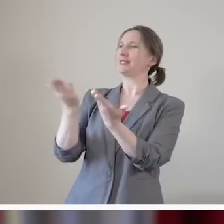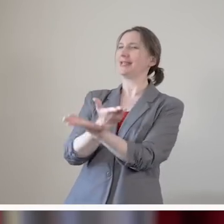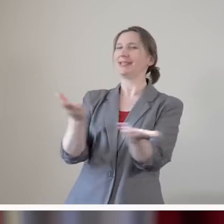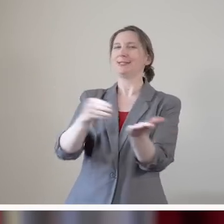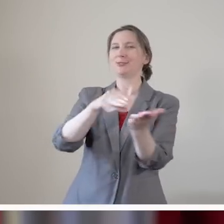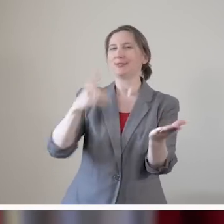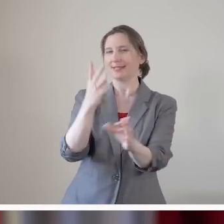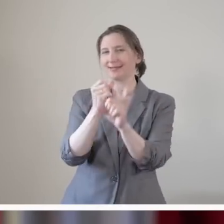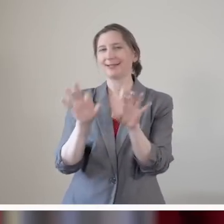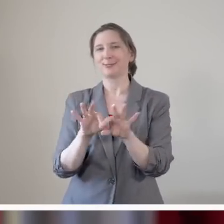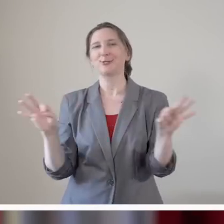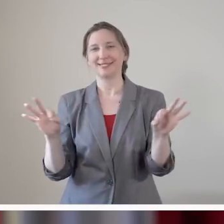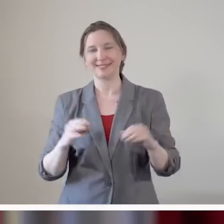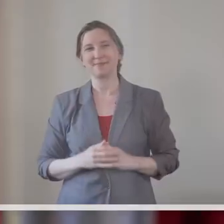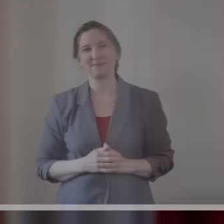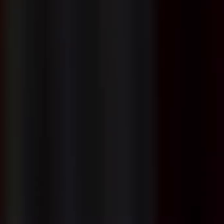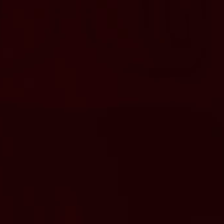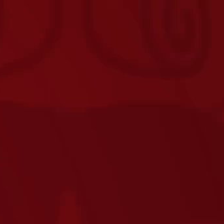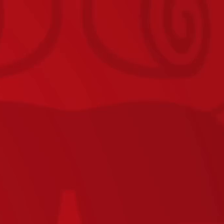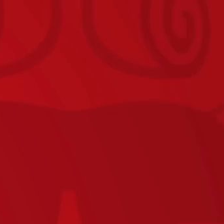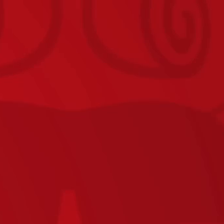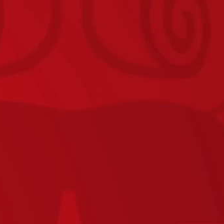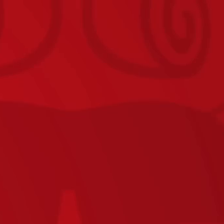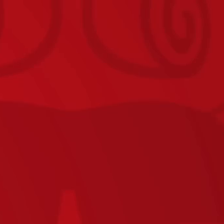I present these candidates for degrees.